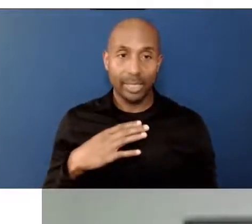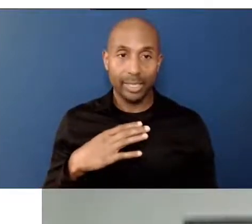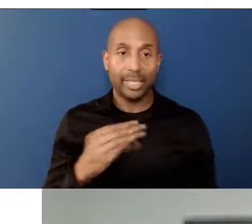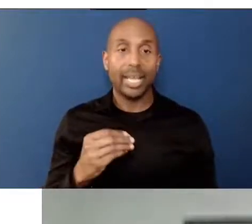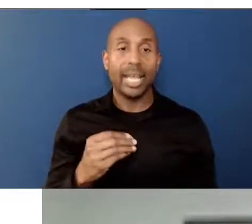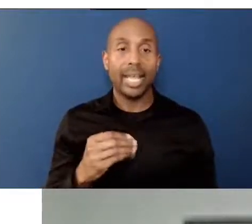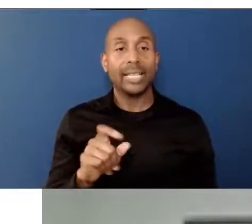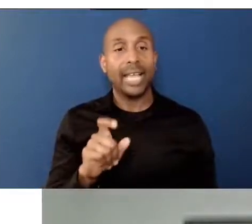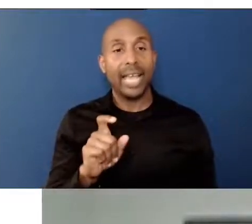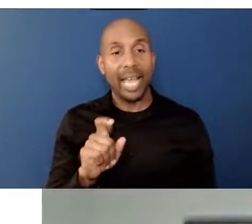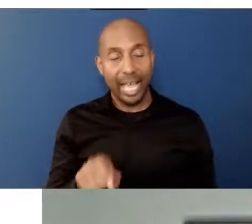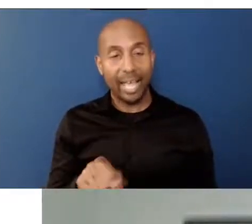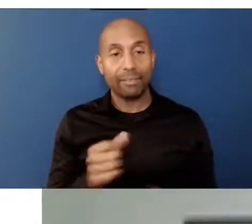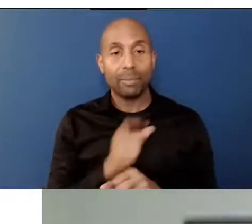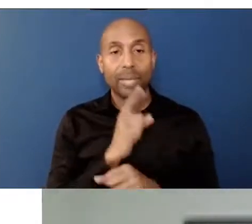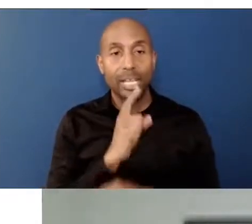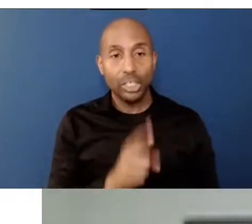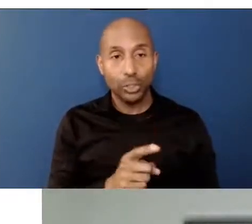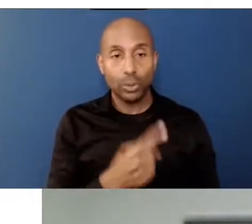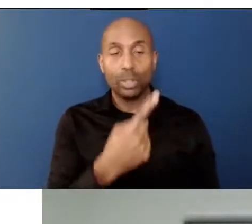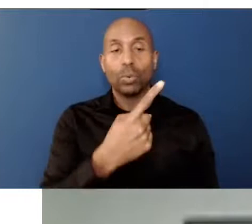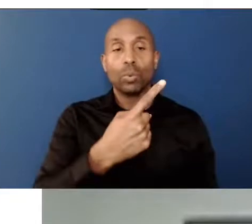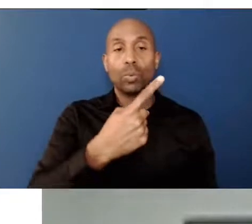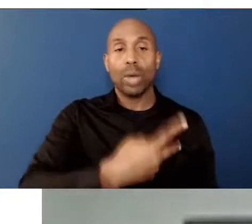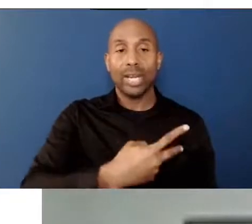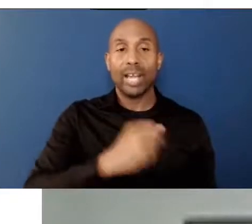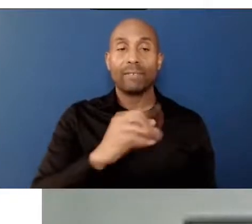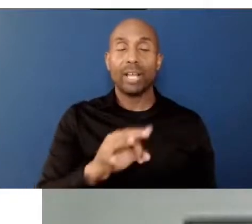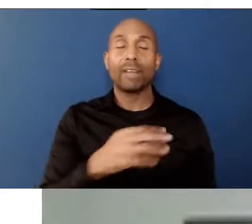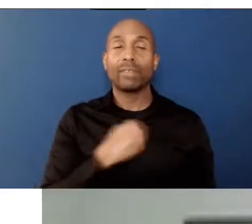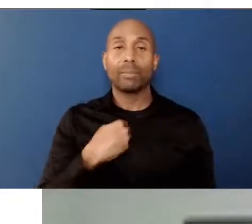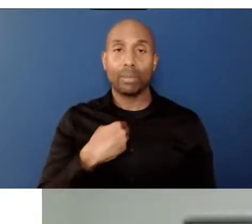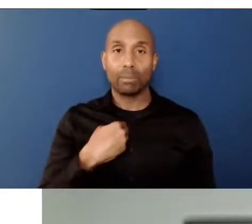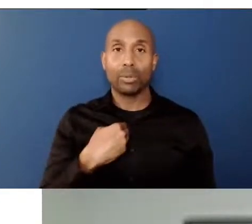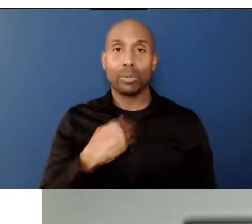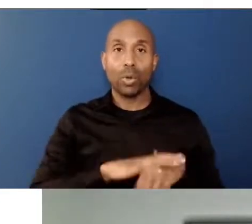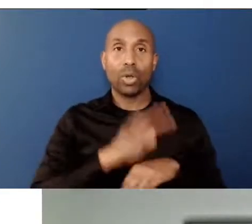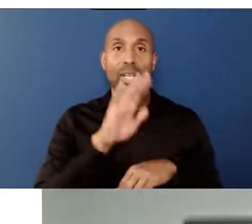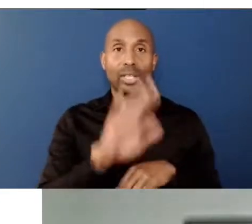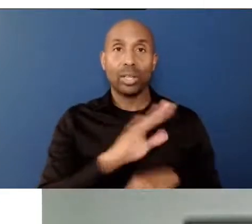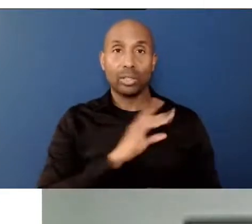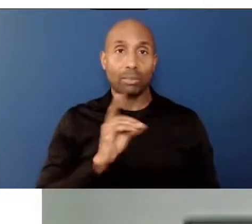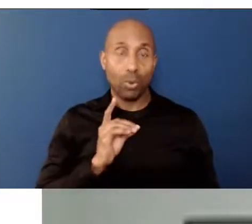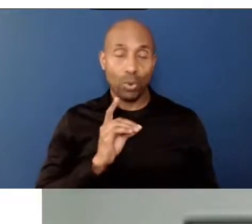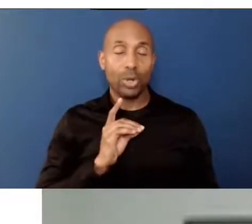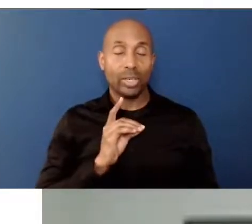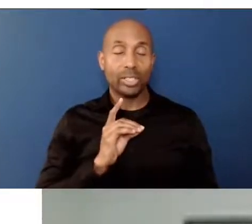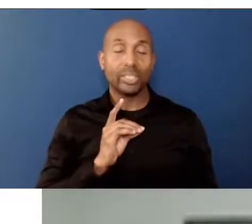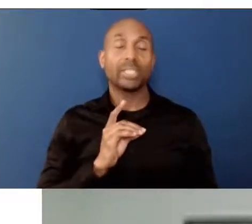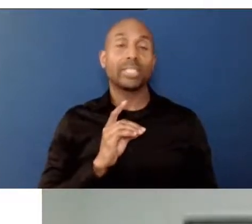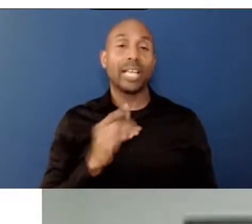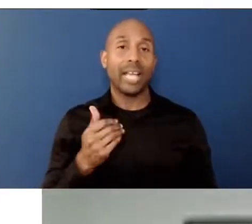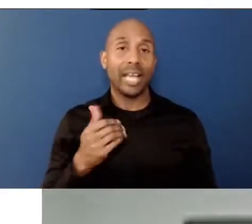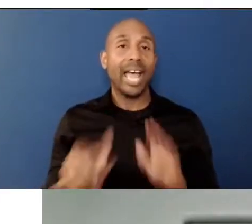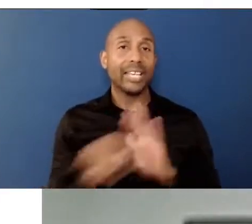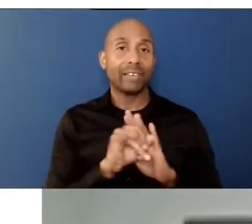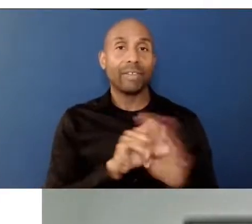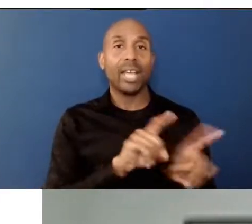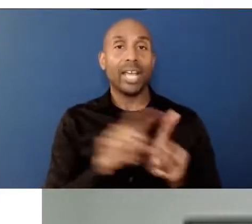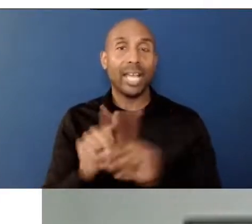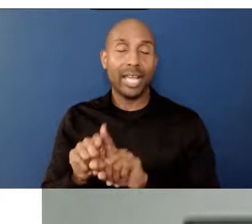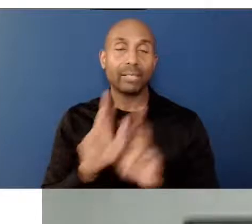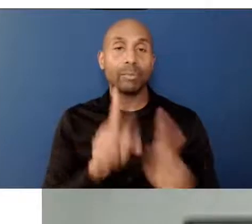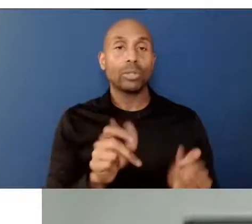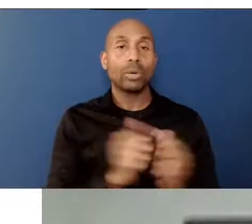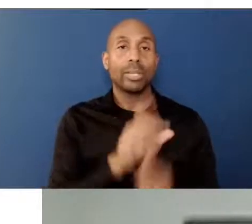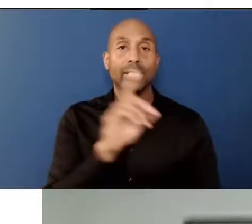that at least one half of the membership of those accessibility advisory committees is made up of persons